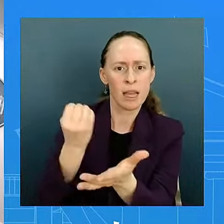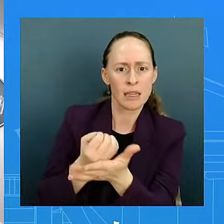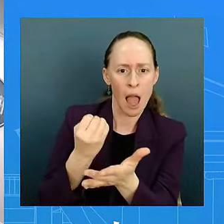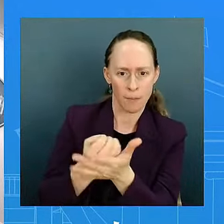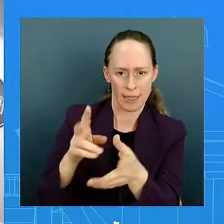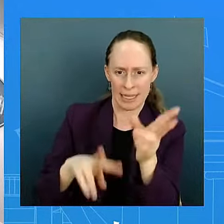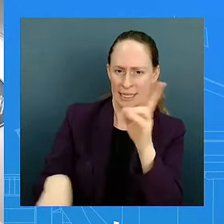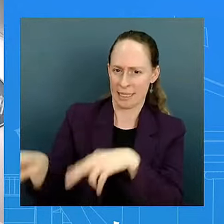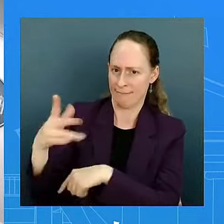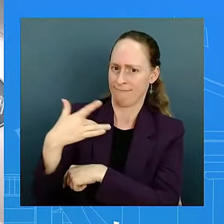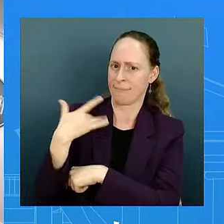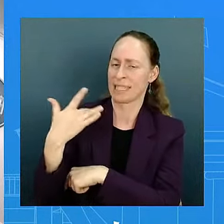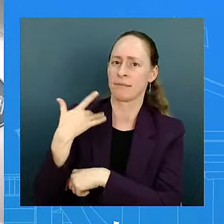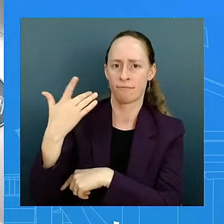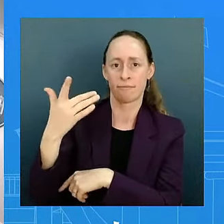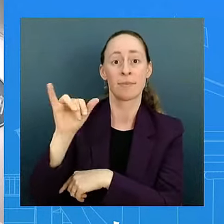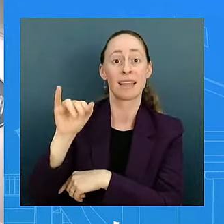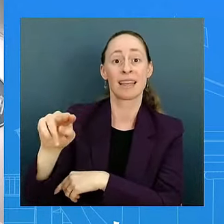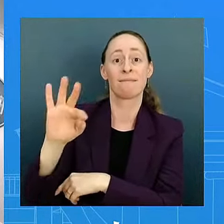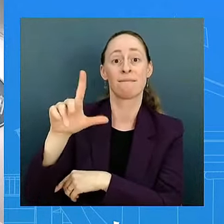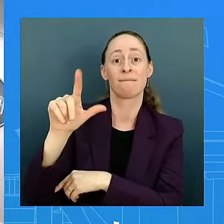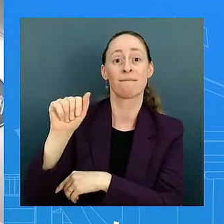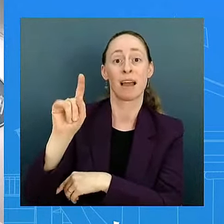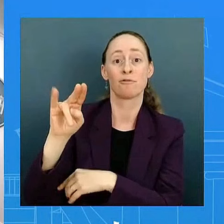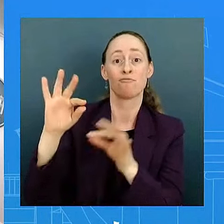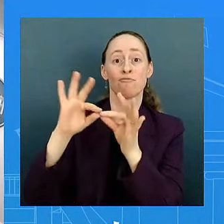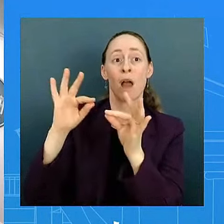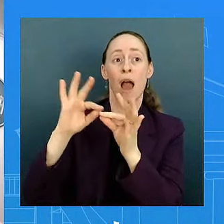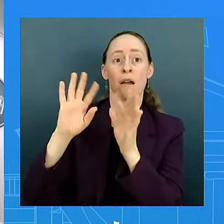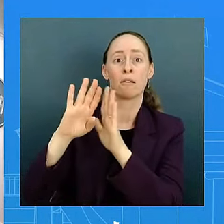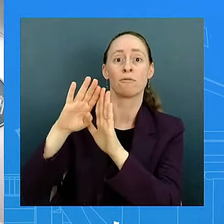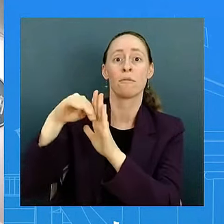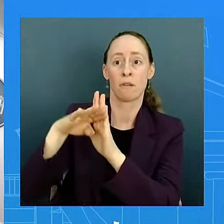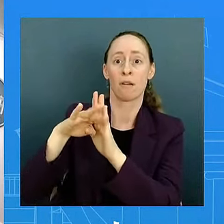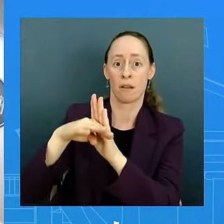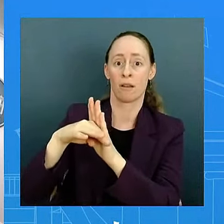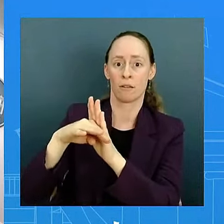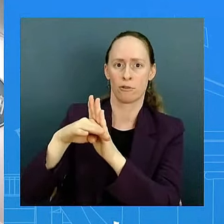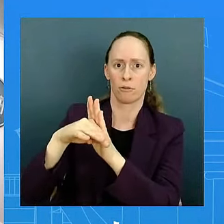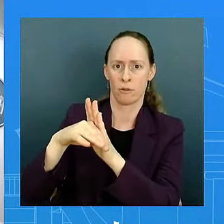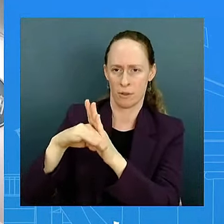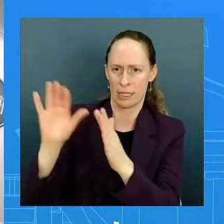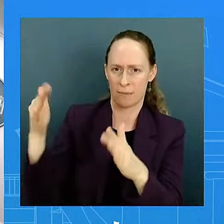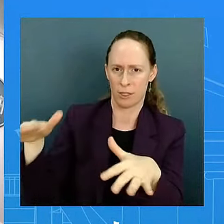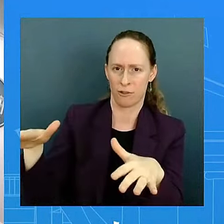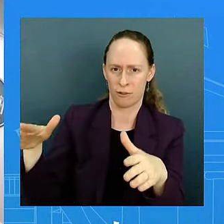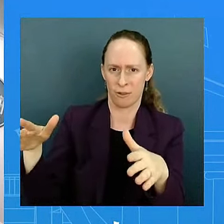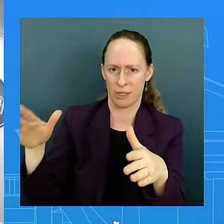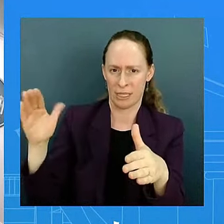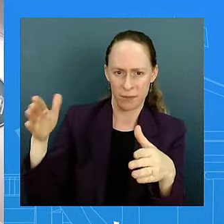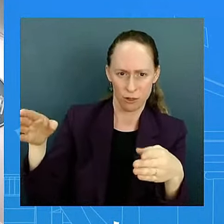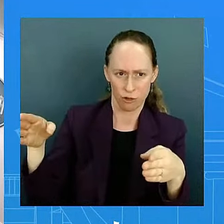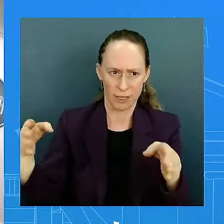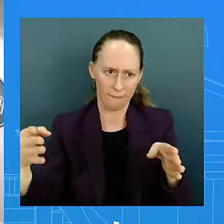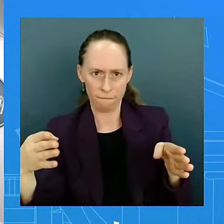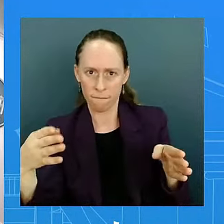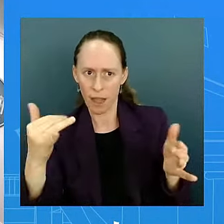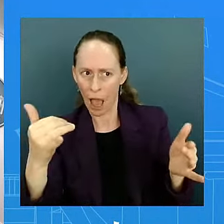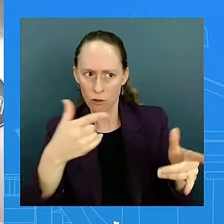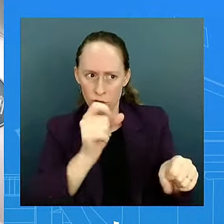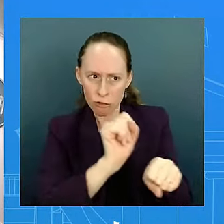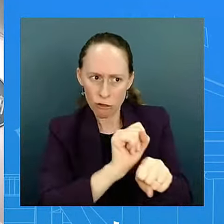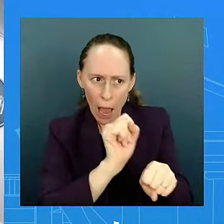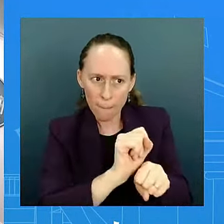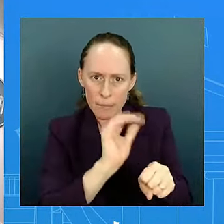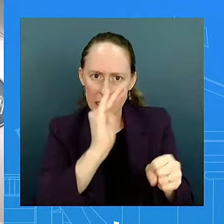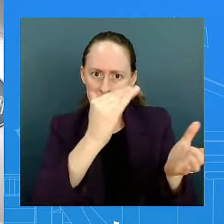concern, and this sort of moment triggered a shift to the jobs numbers and unemployment being more significant. Can you speak to that at